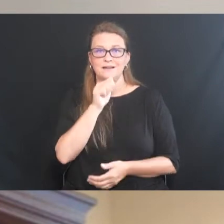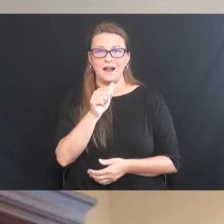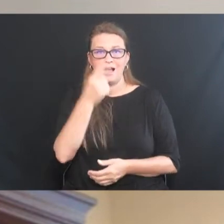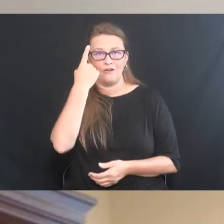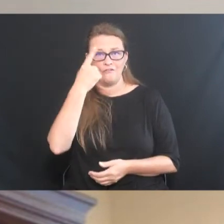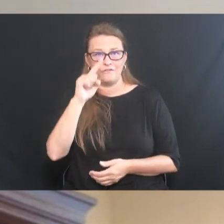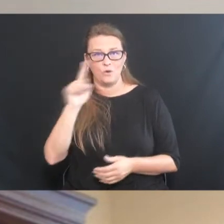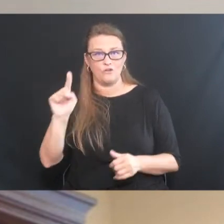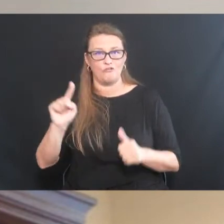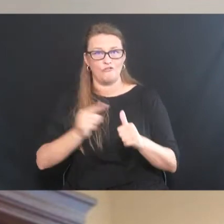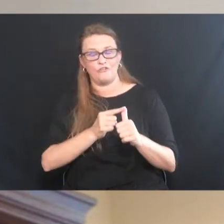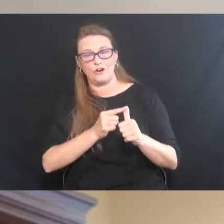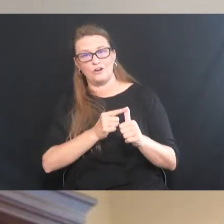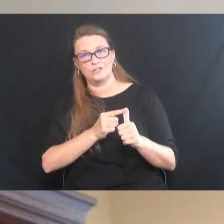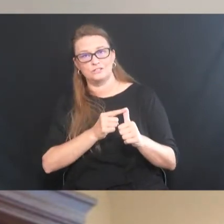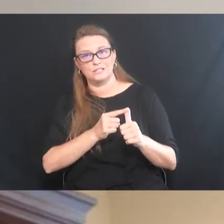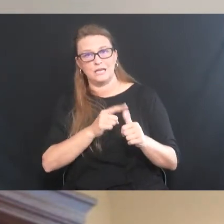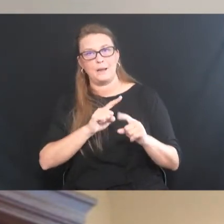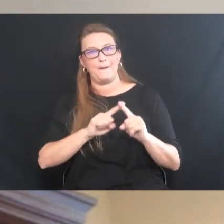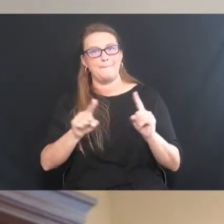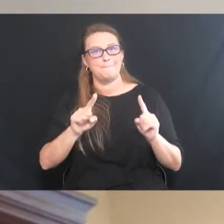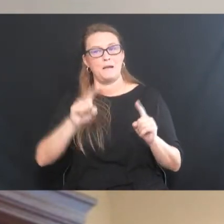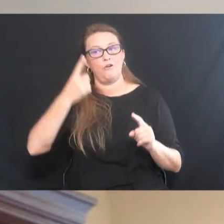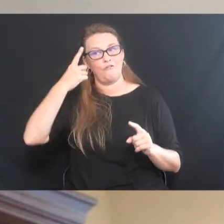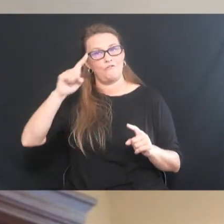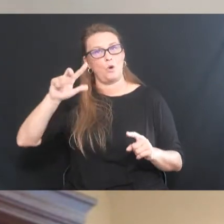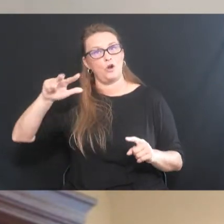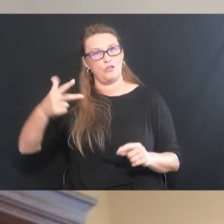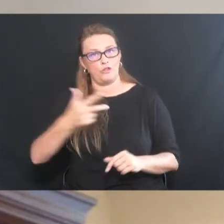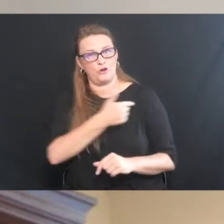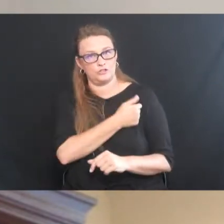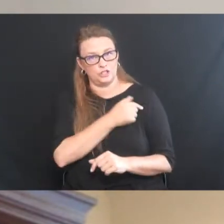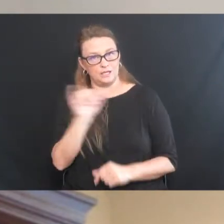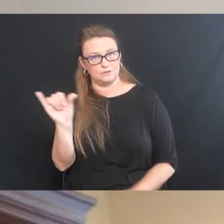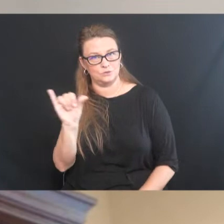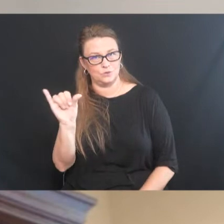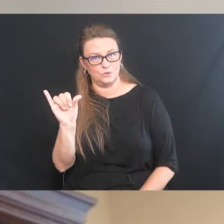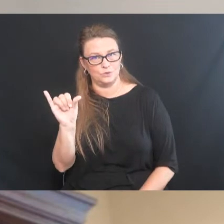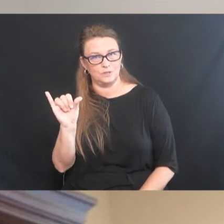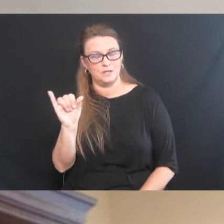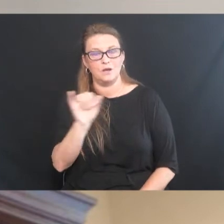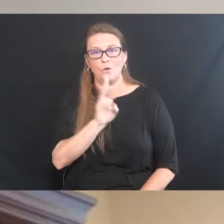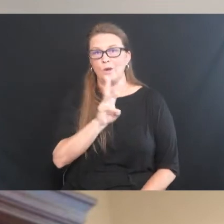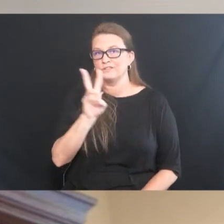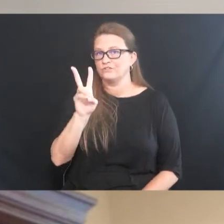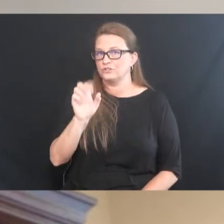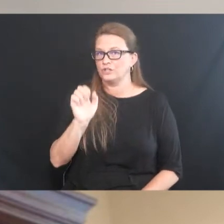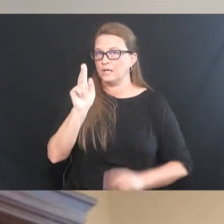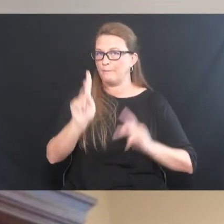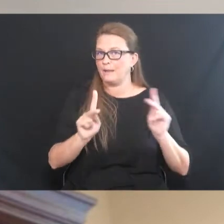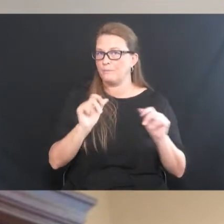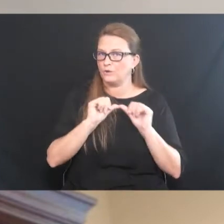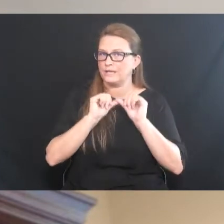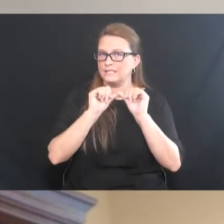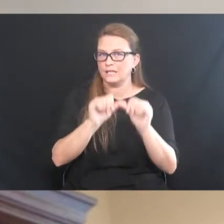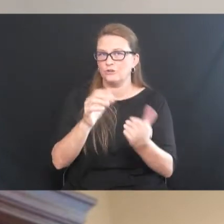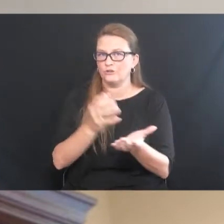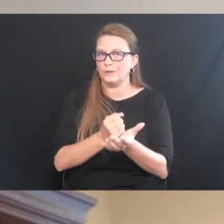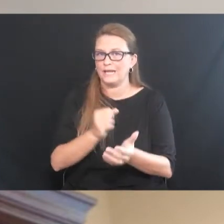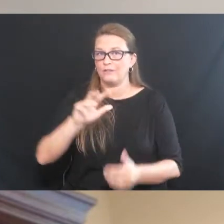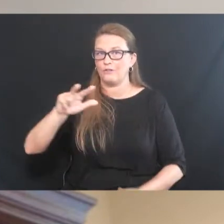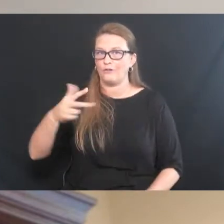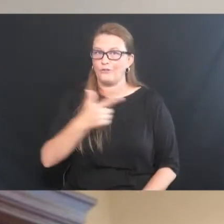first doses, but a lot for booster doses as West Virginians continue to get their booster doses at a number